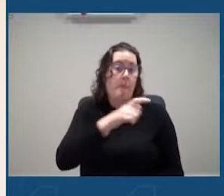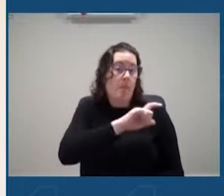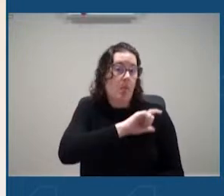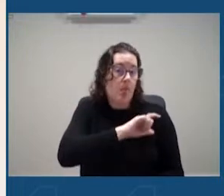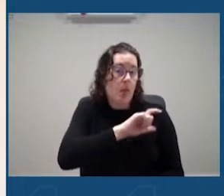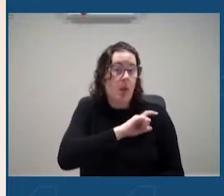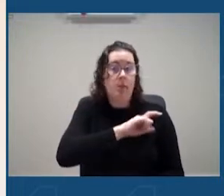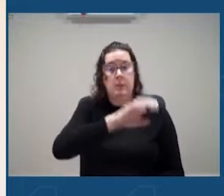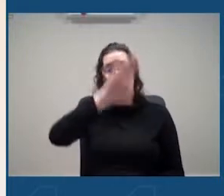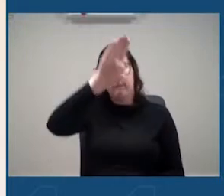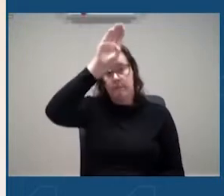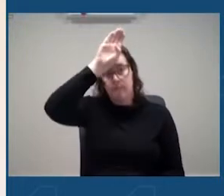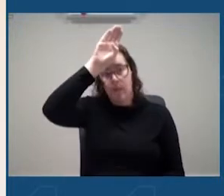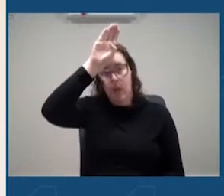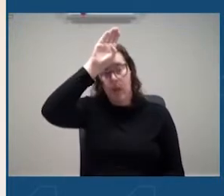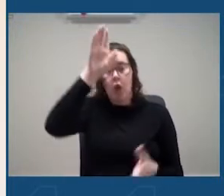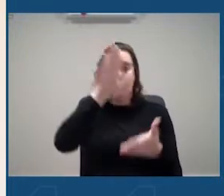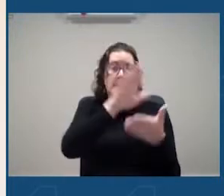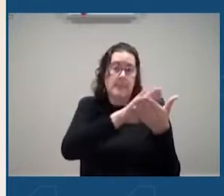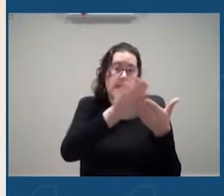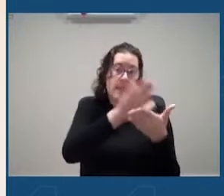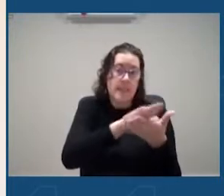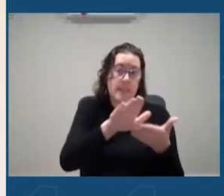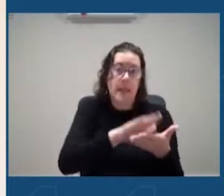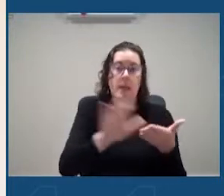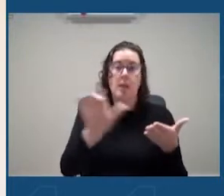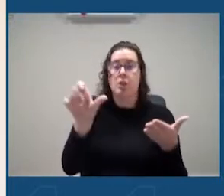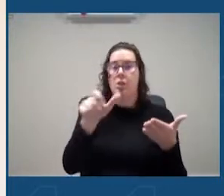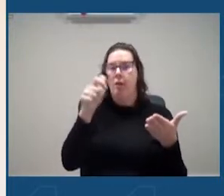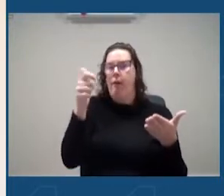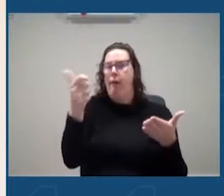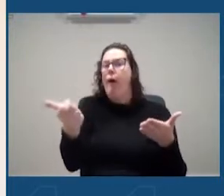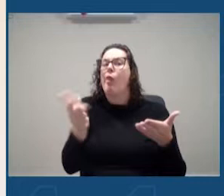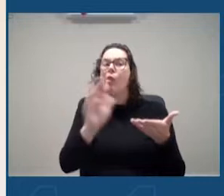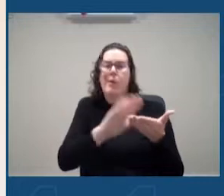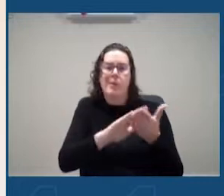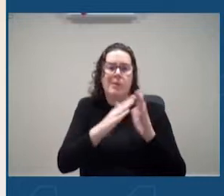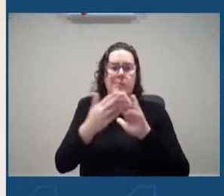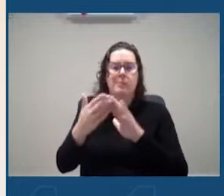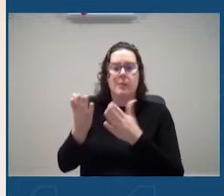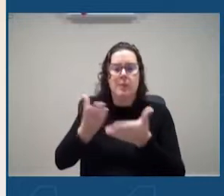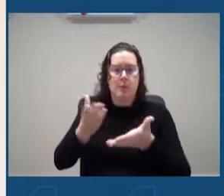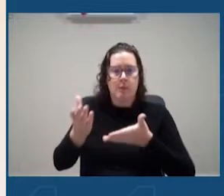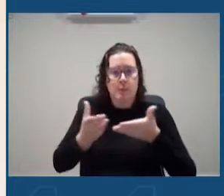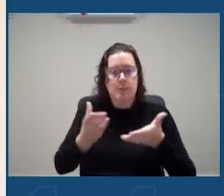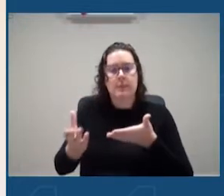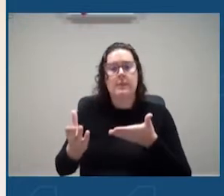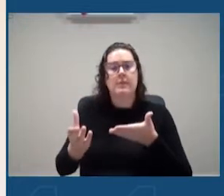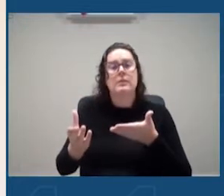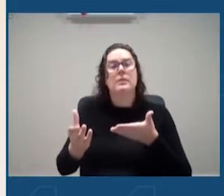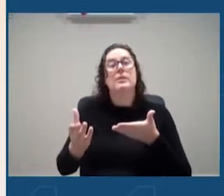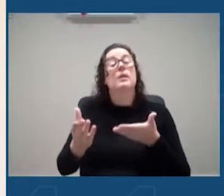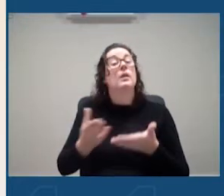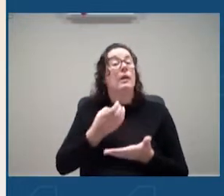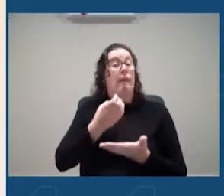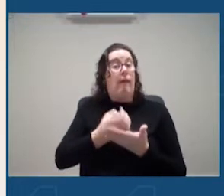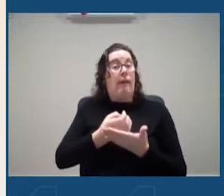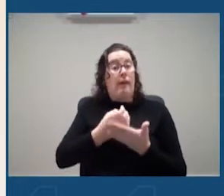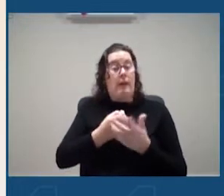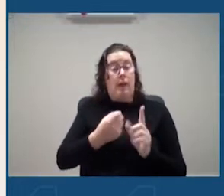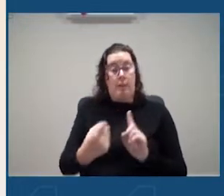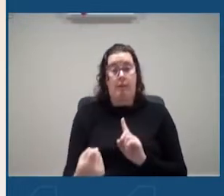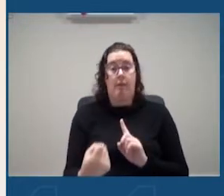fire, sanitation, other municipal services. So the economic